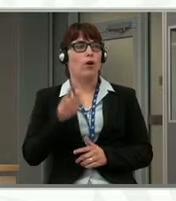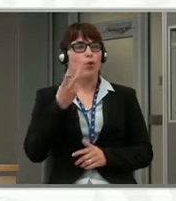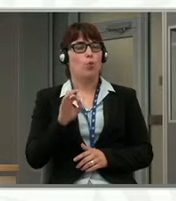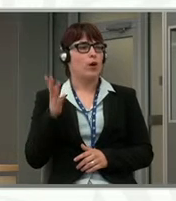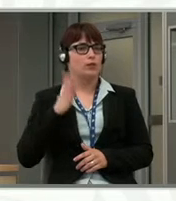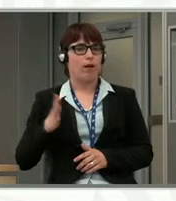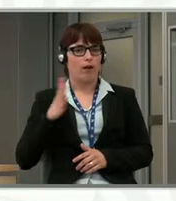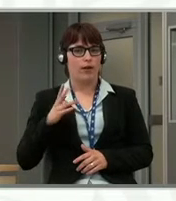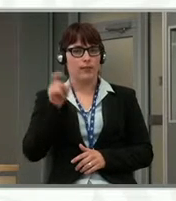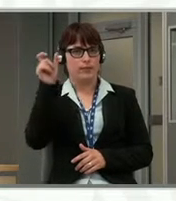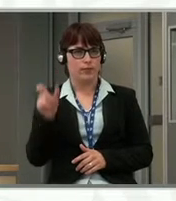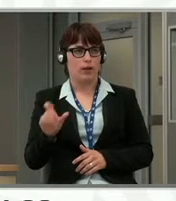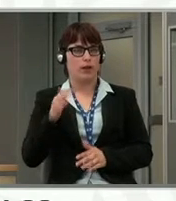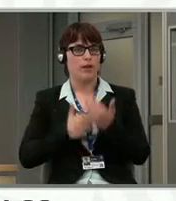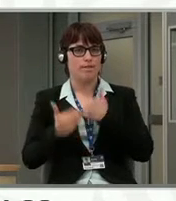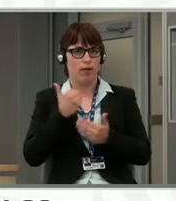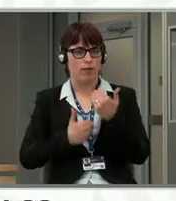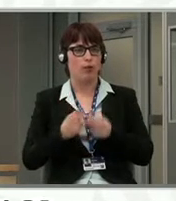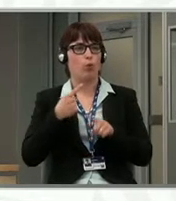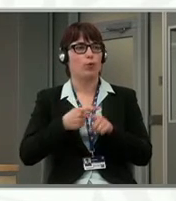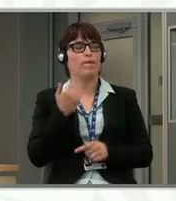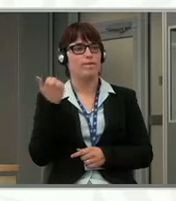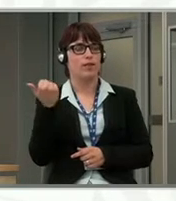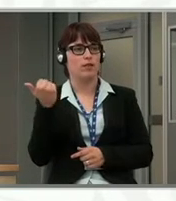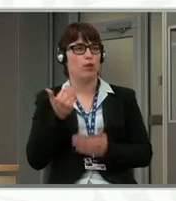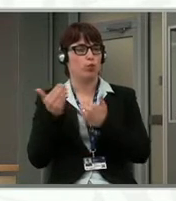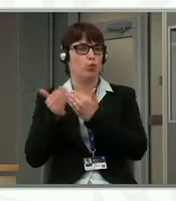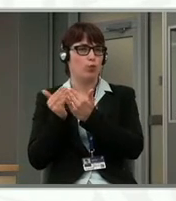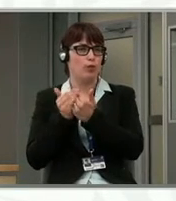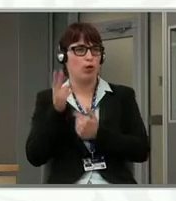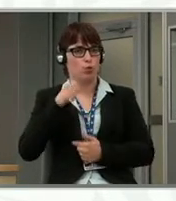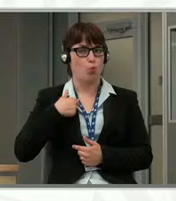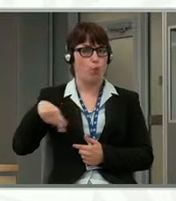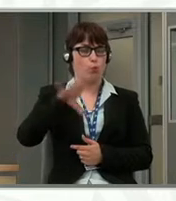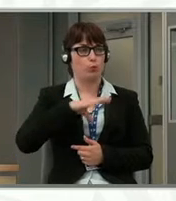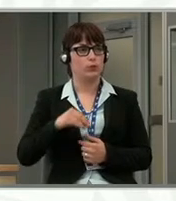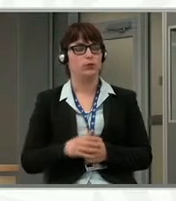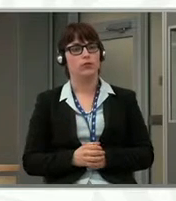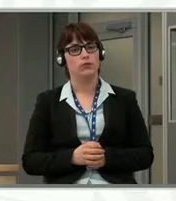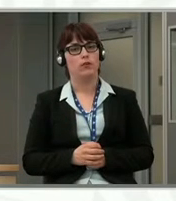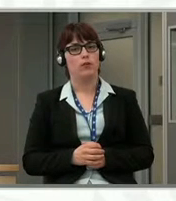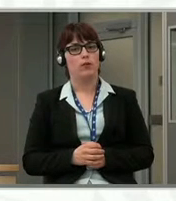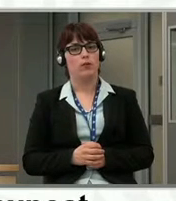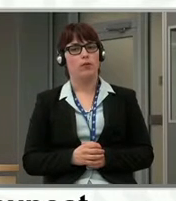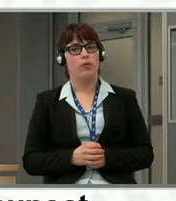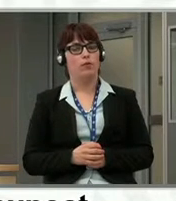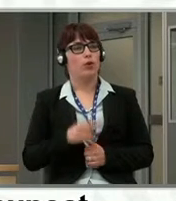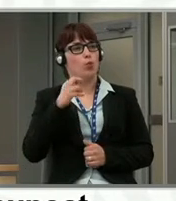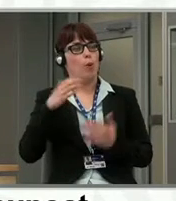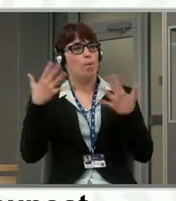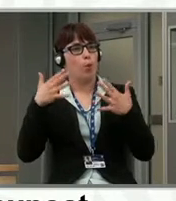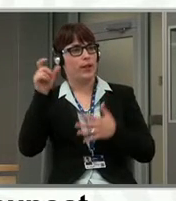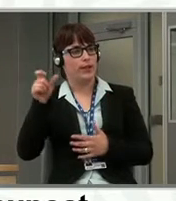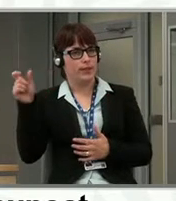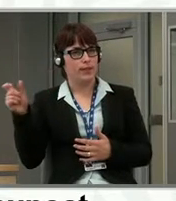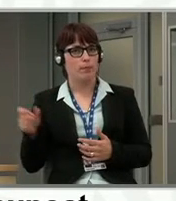well. What does a person with disabilities expect from us, and what